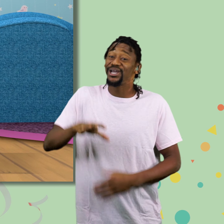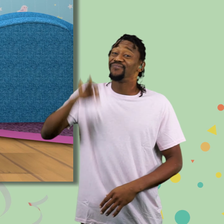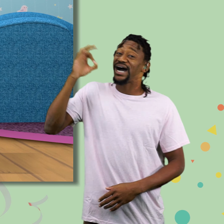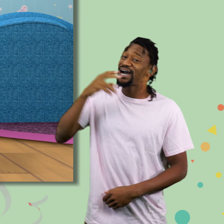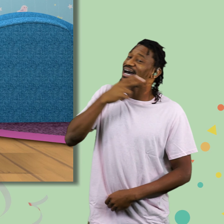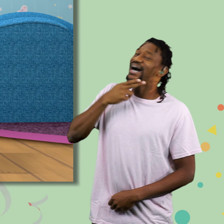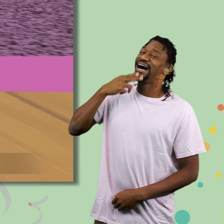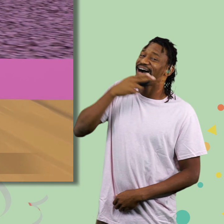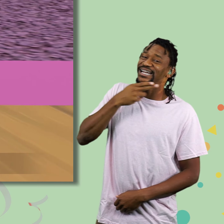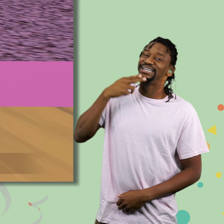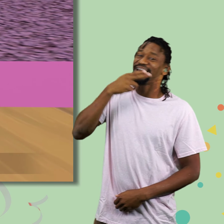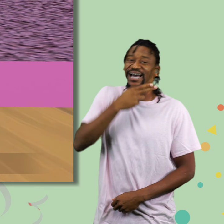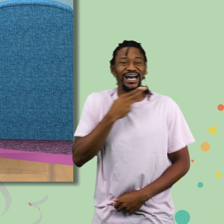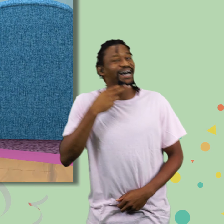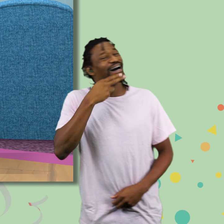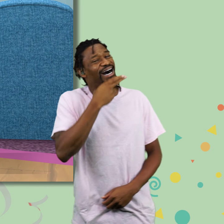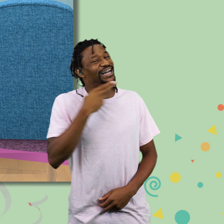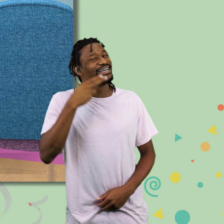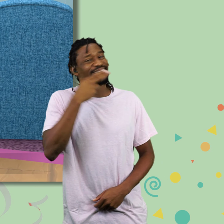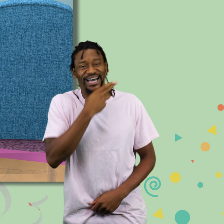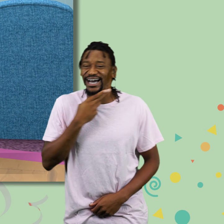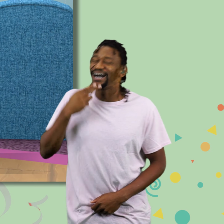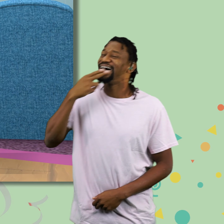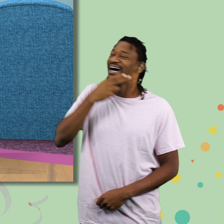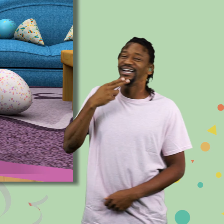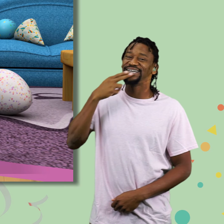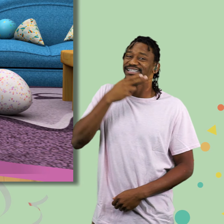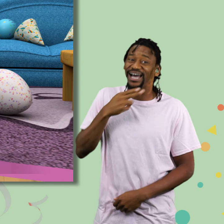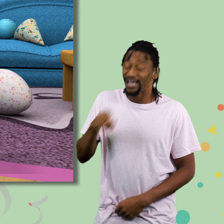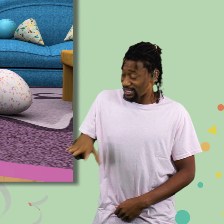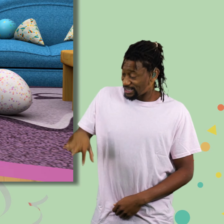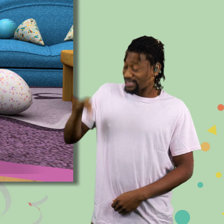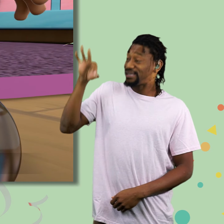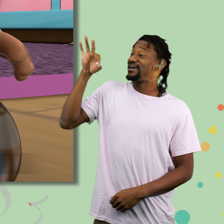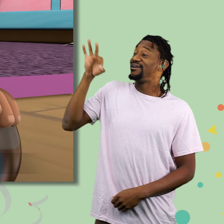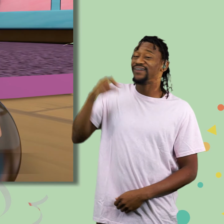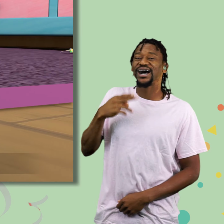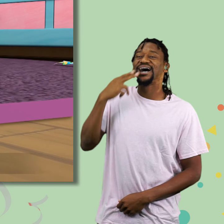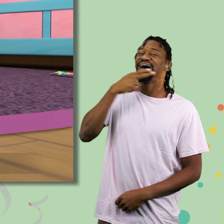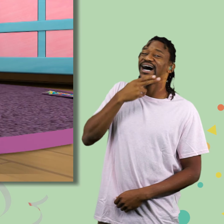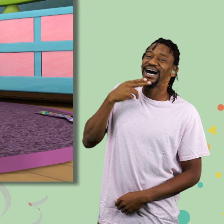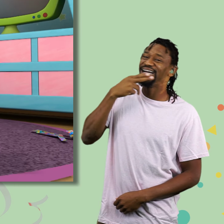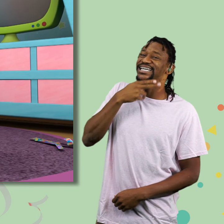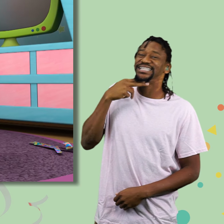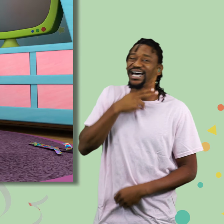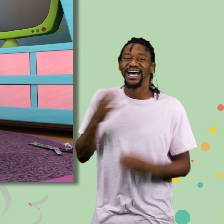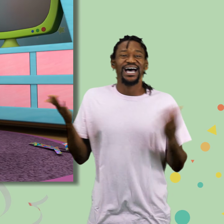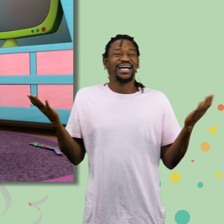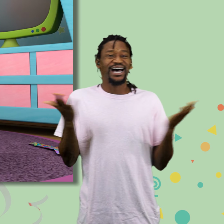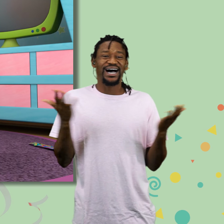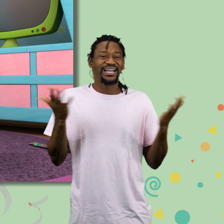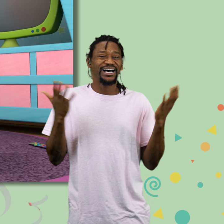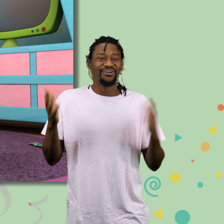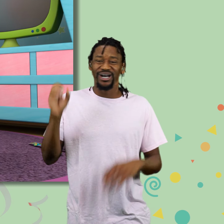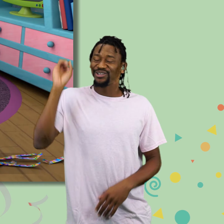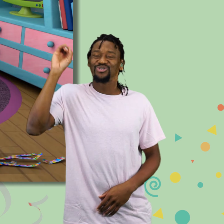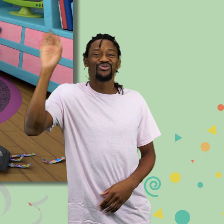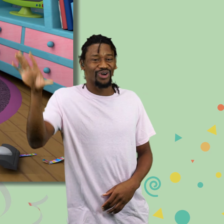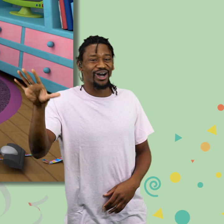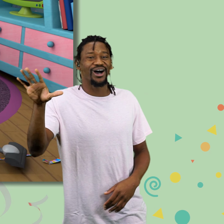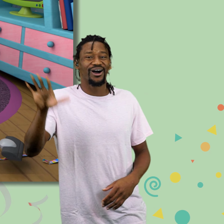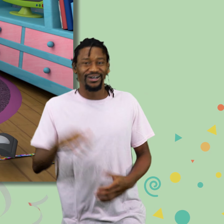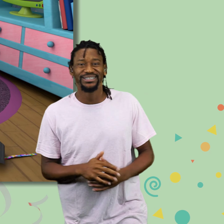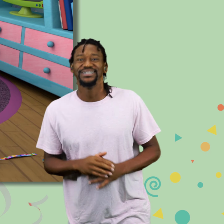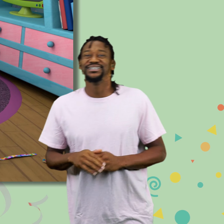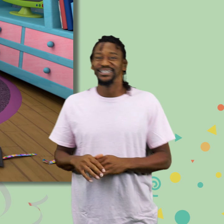Baby found a honey jar, honey jar, honey jar Baby found a honey jar, he doesn't know where